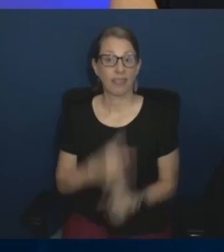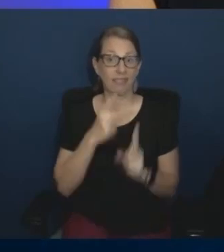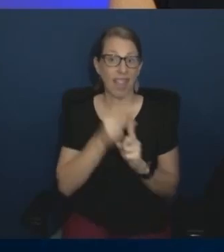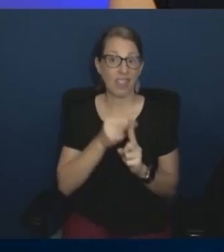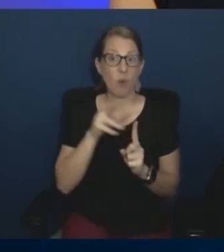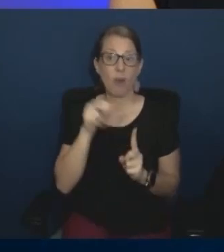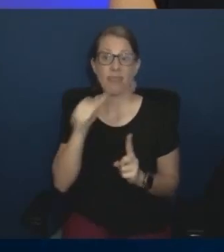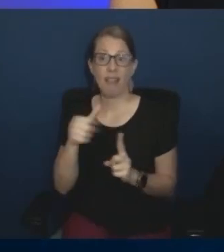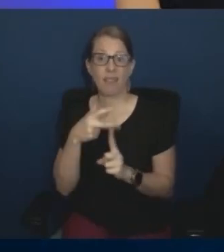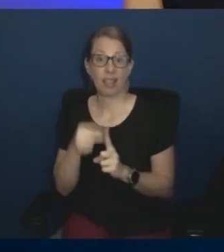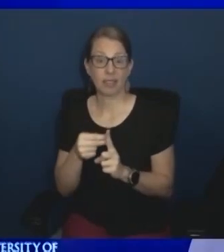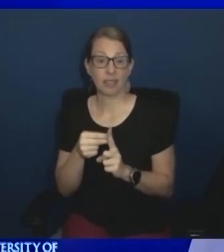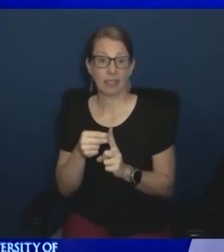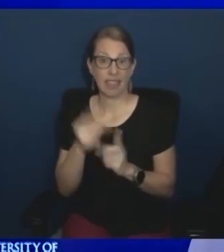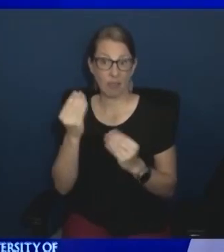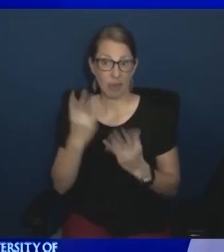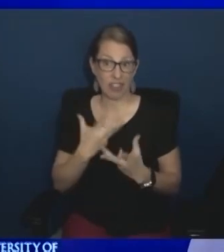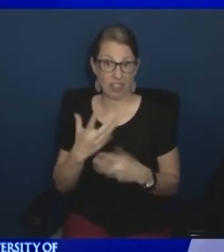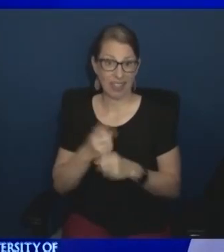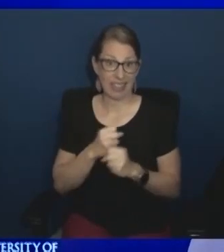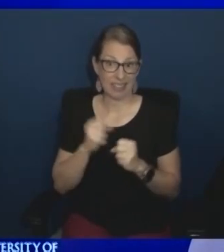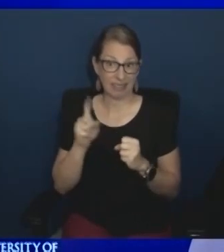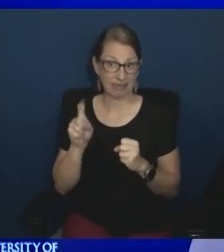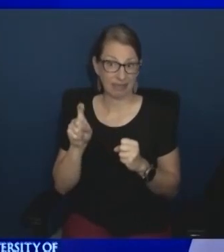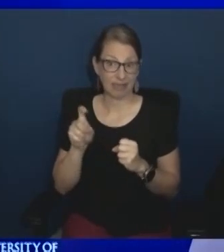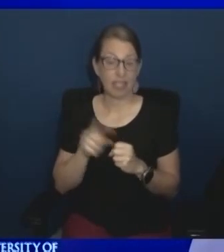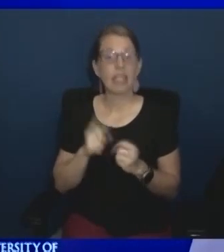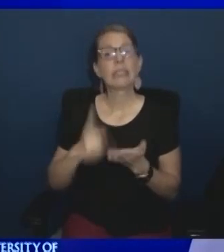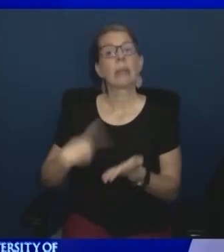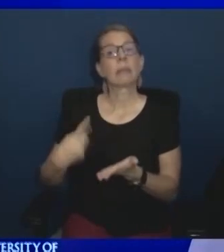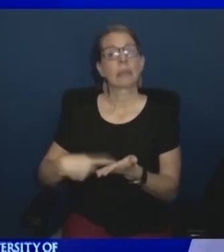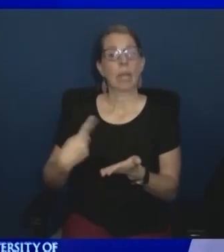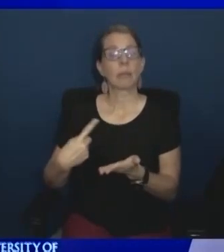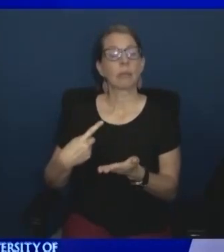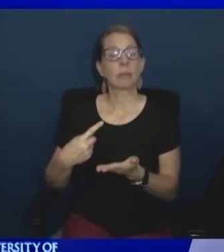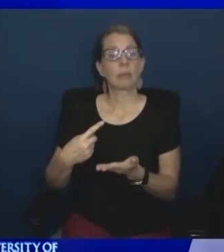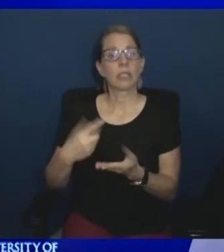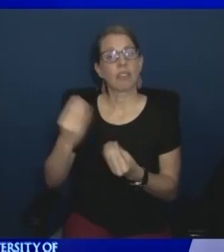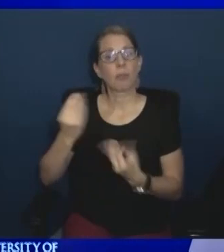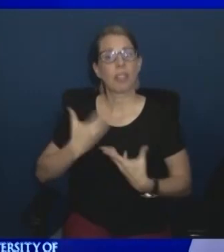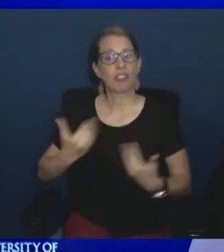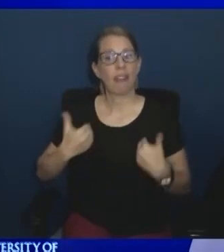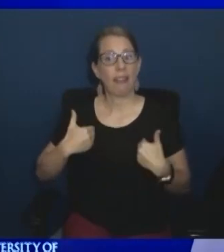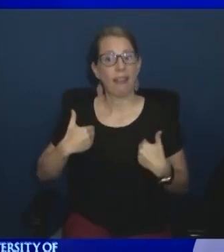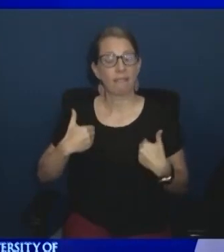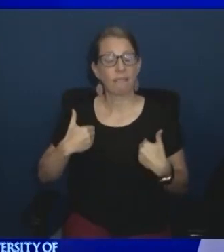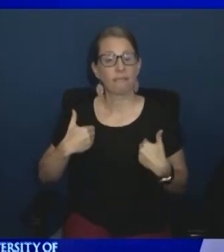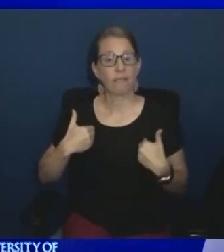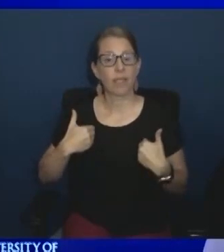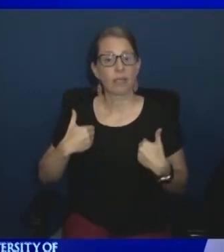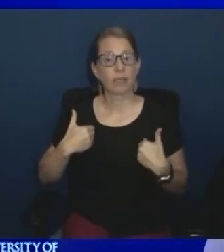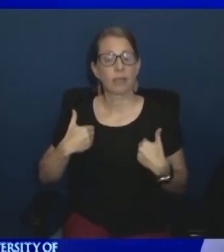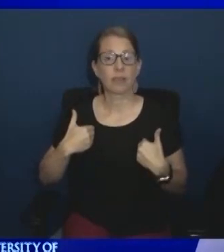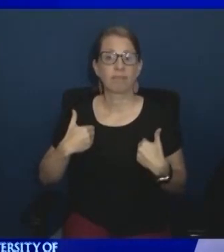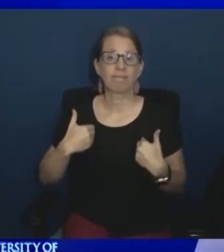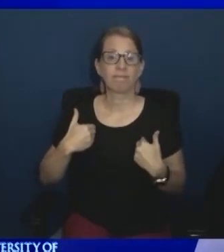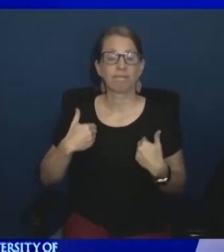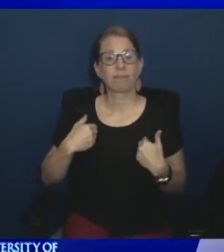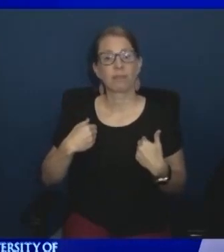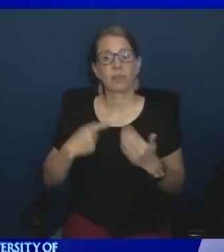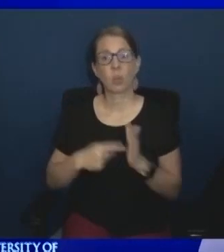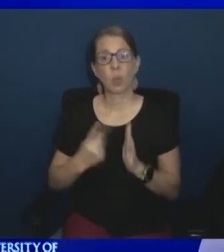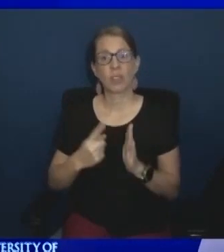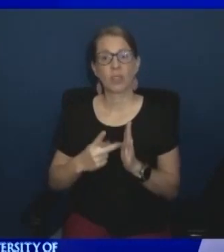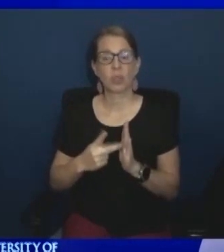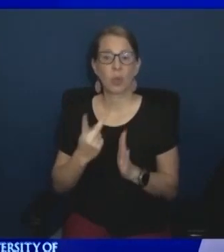Do we get that information? We do sometimes on once or twice weekly. I